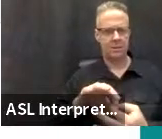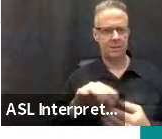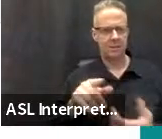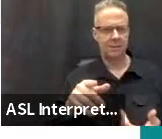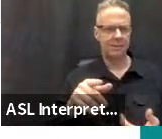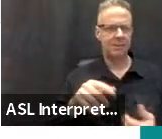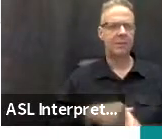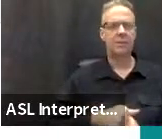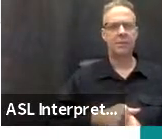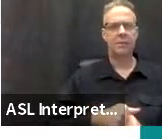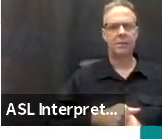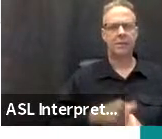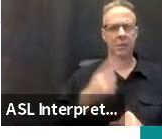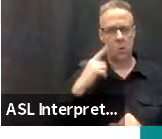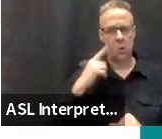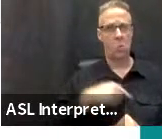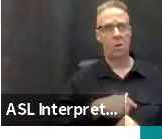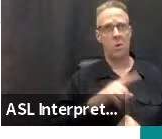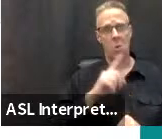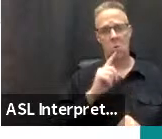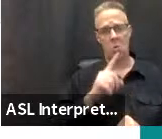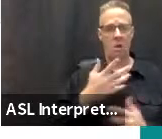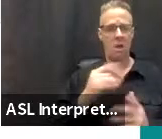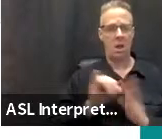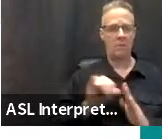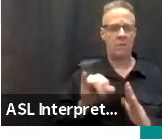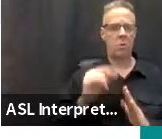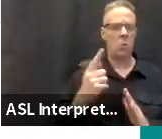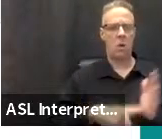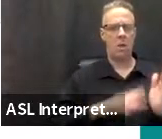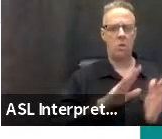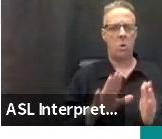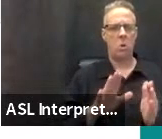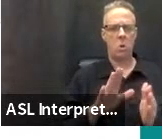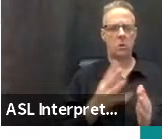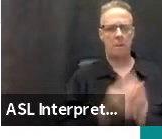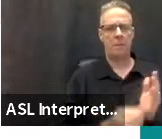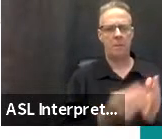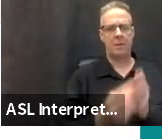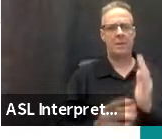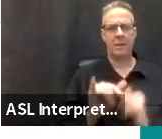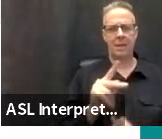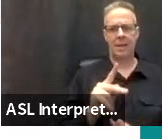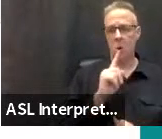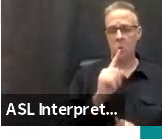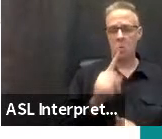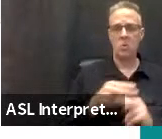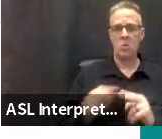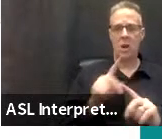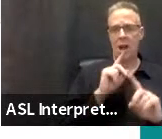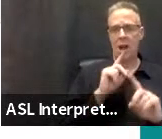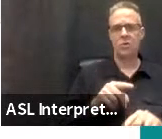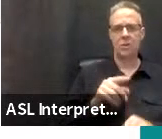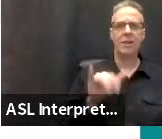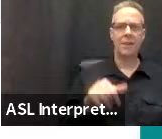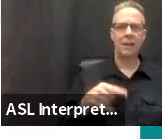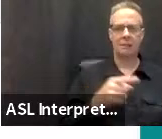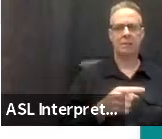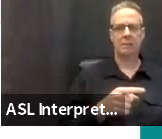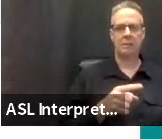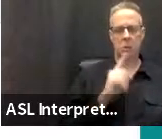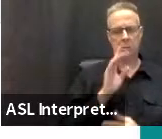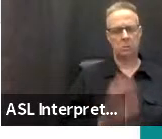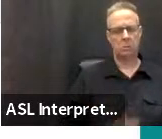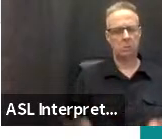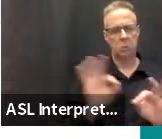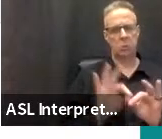some ways, we're kind of identifying what those missing links are. And short answer, Mark, is that is a key connection